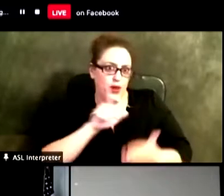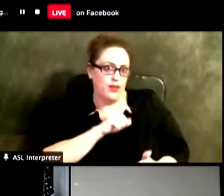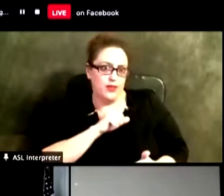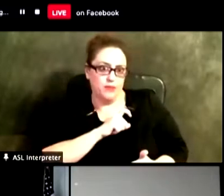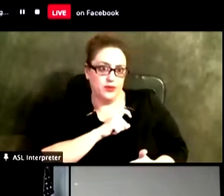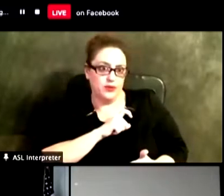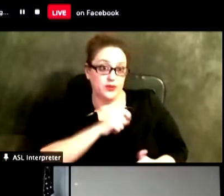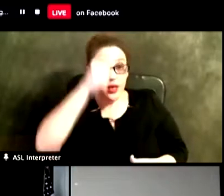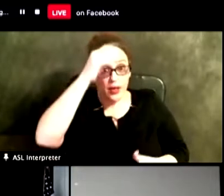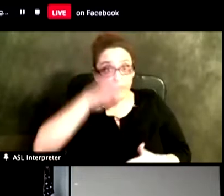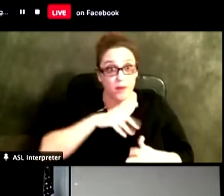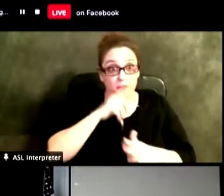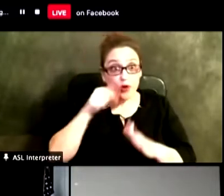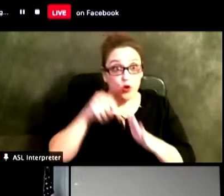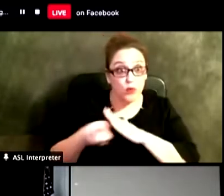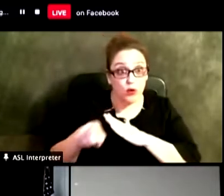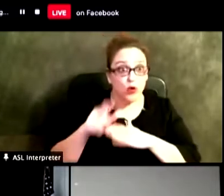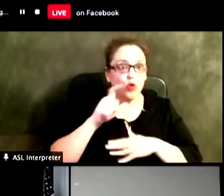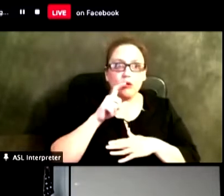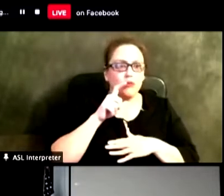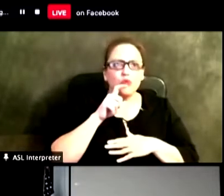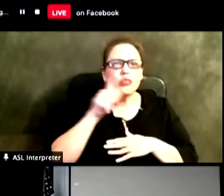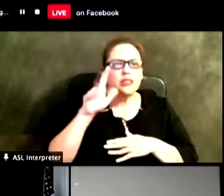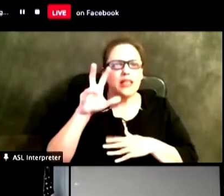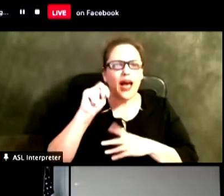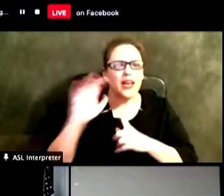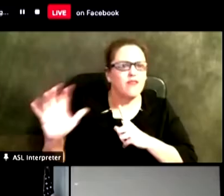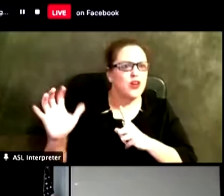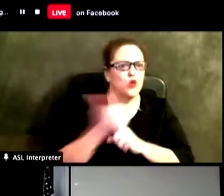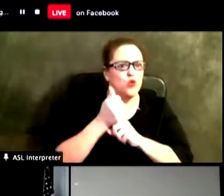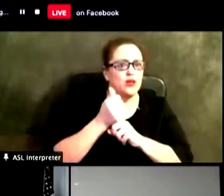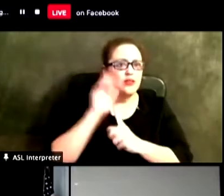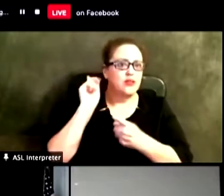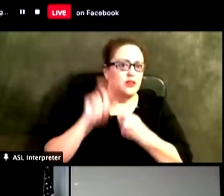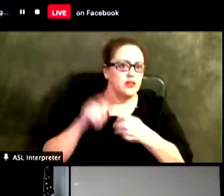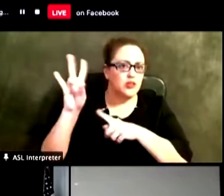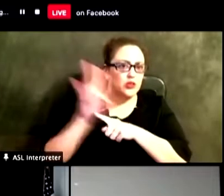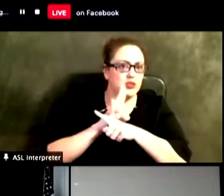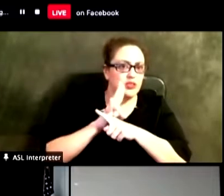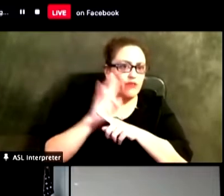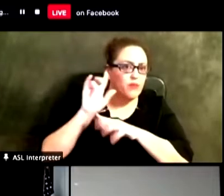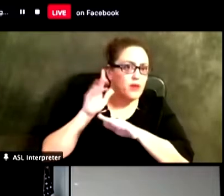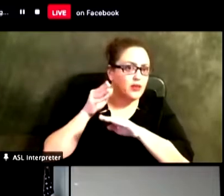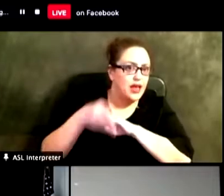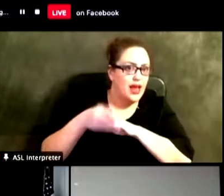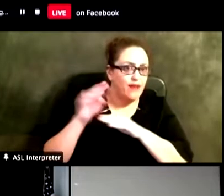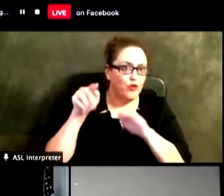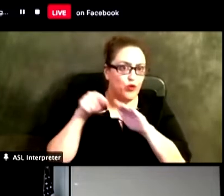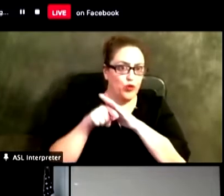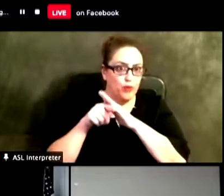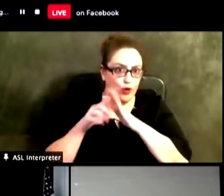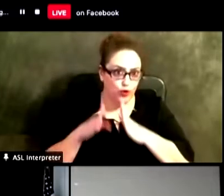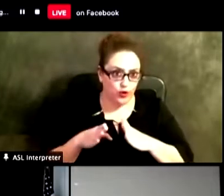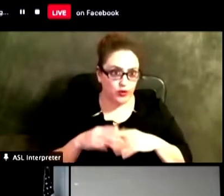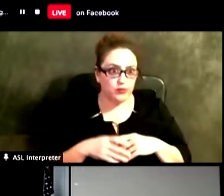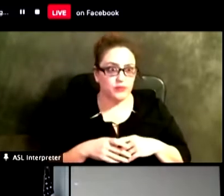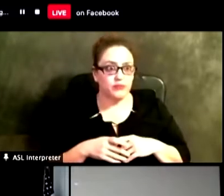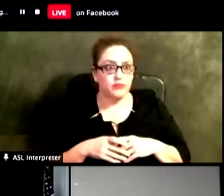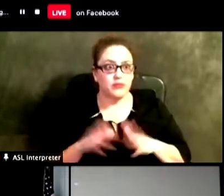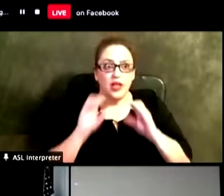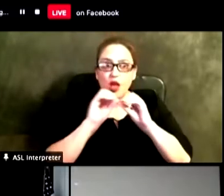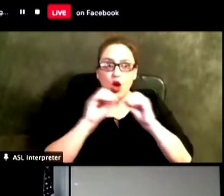arrested until 7 months after the actual murder. The apartment was never roped off and declared